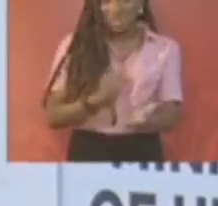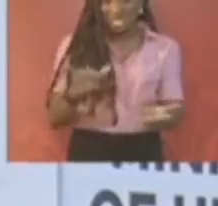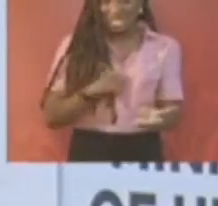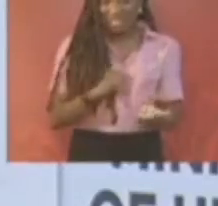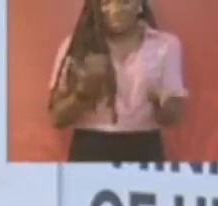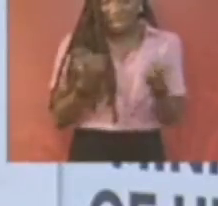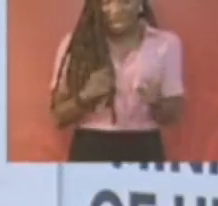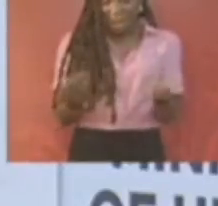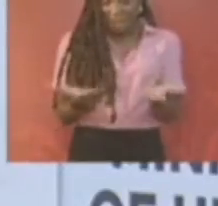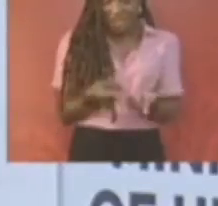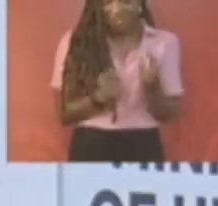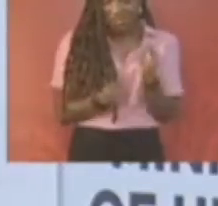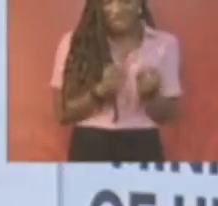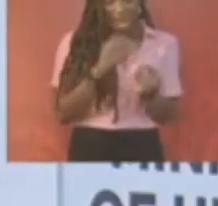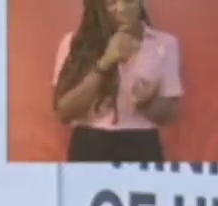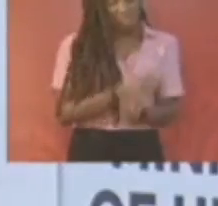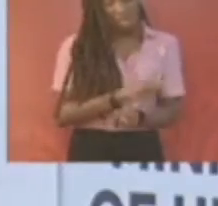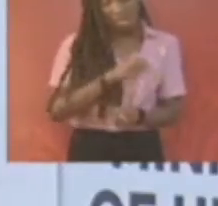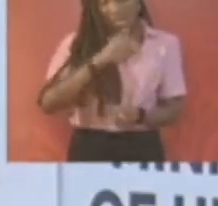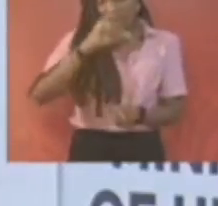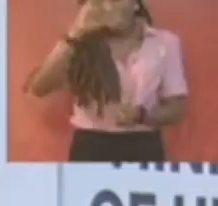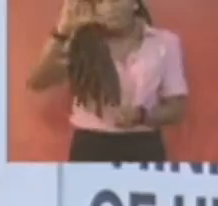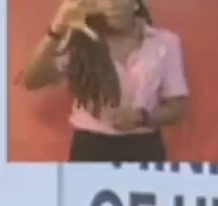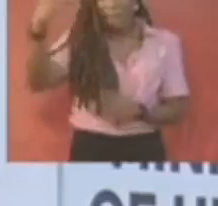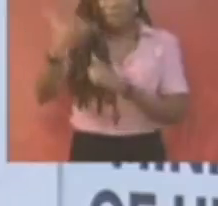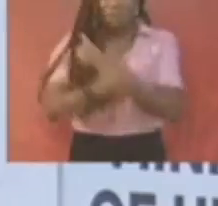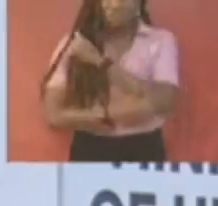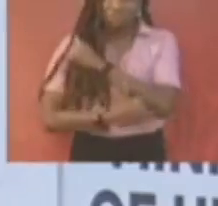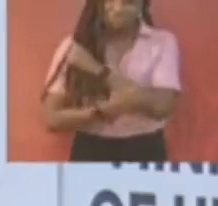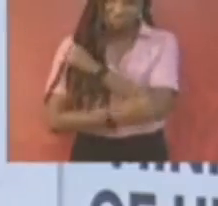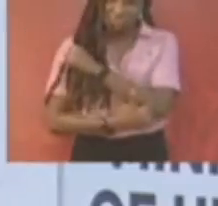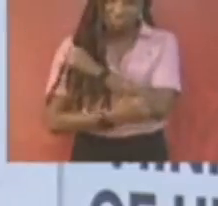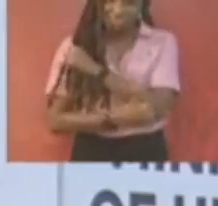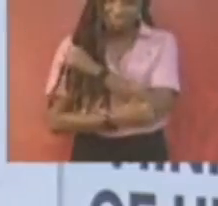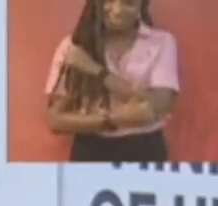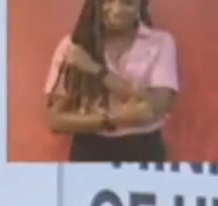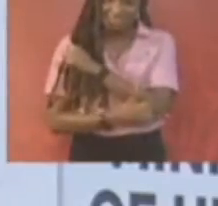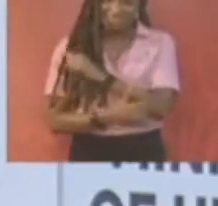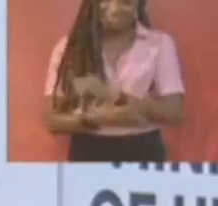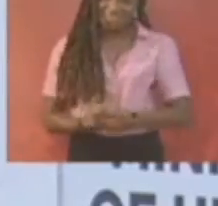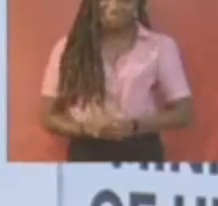it just as every other country is. And whatever the social